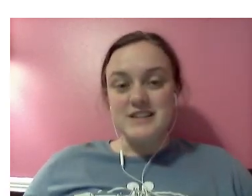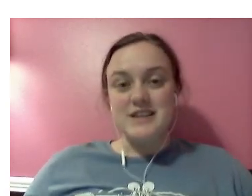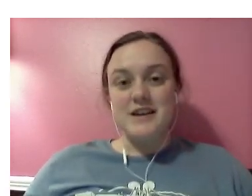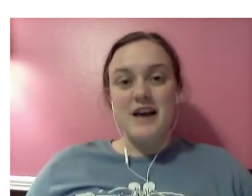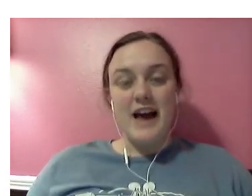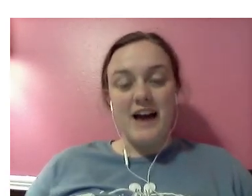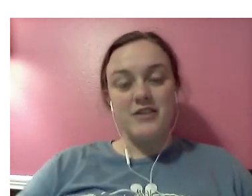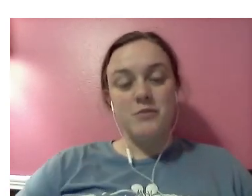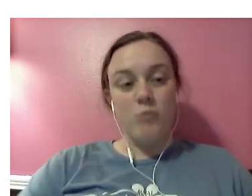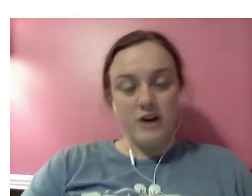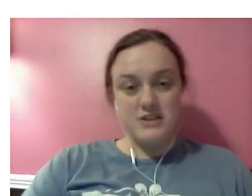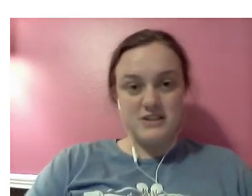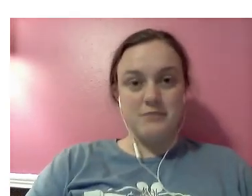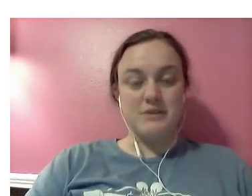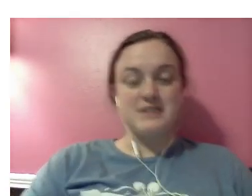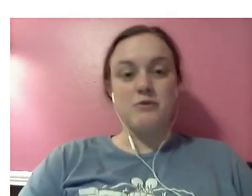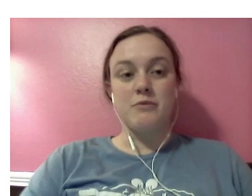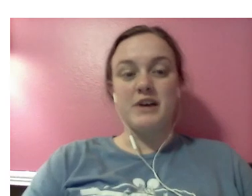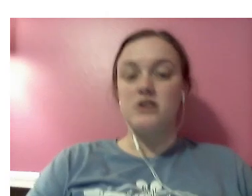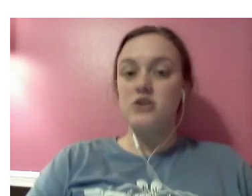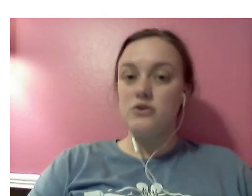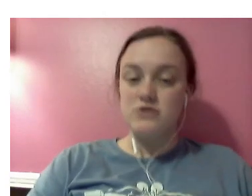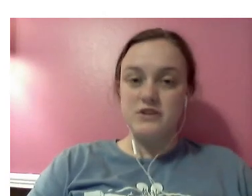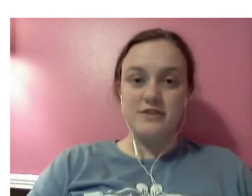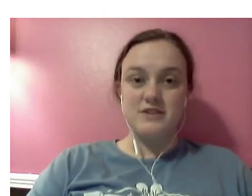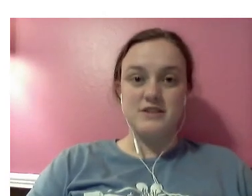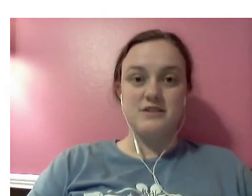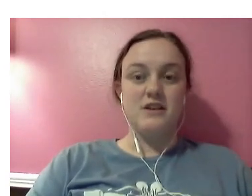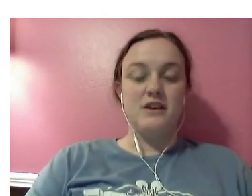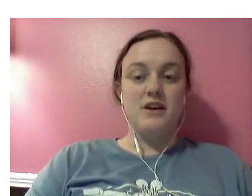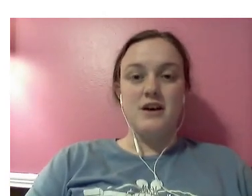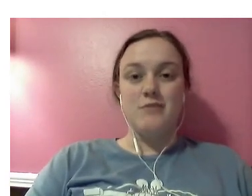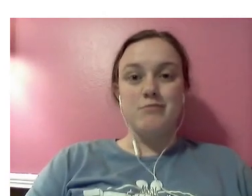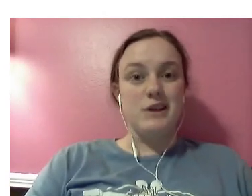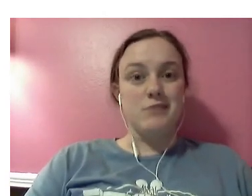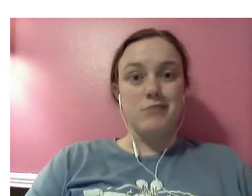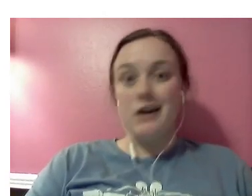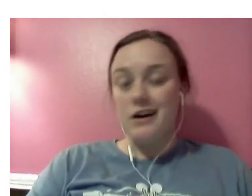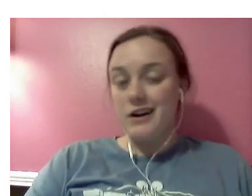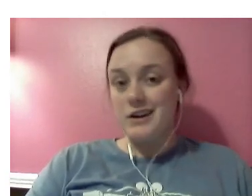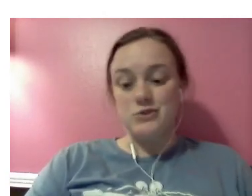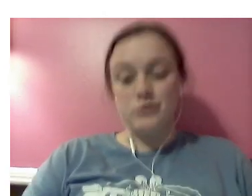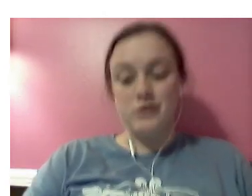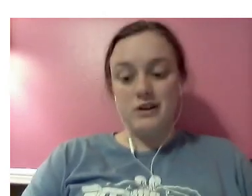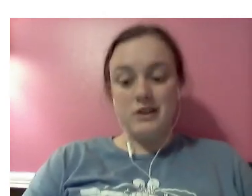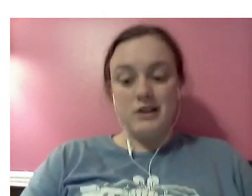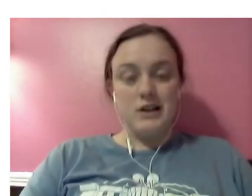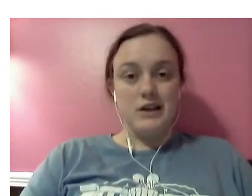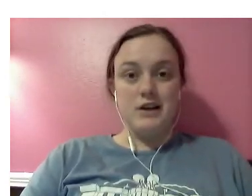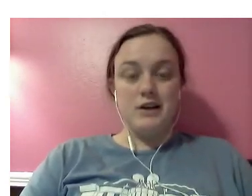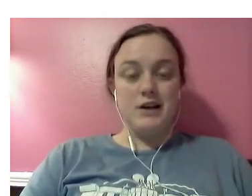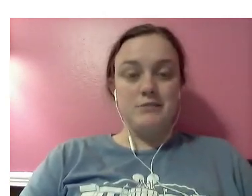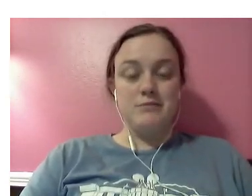that isn't, have them watch them because they will make a huge difference in being behind or